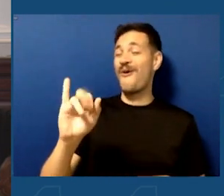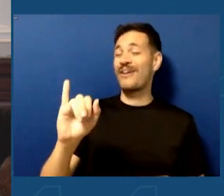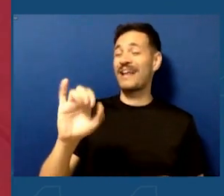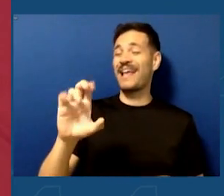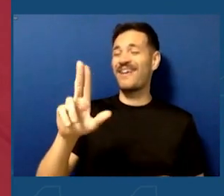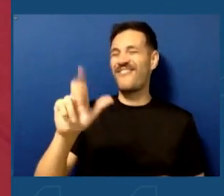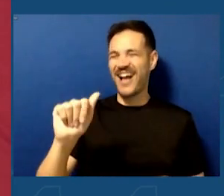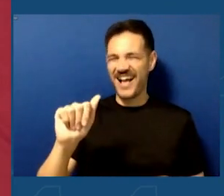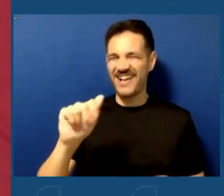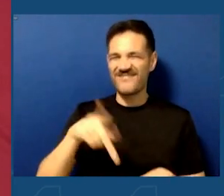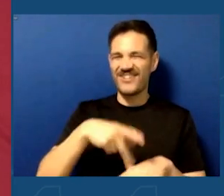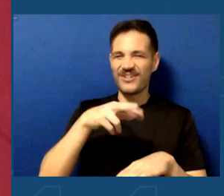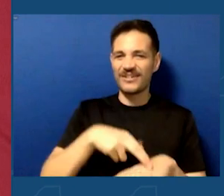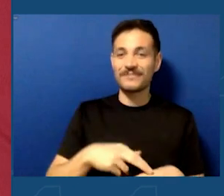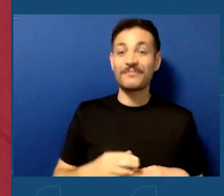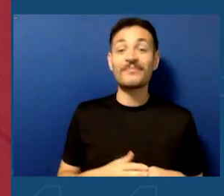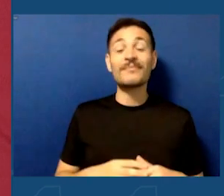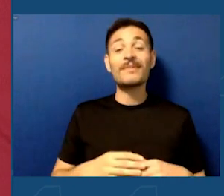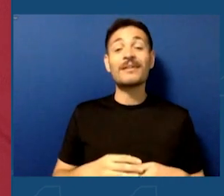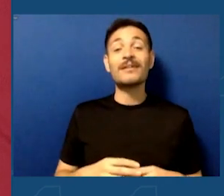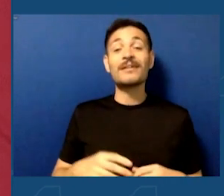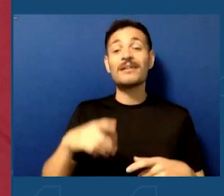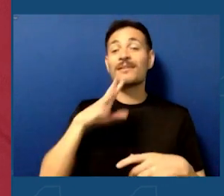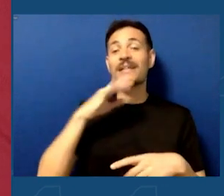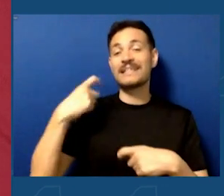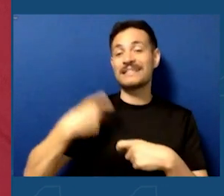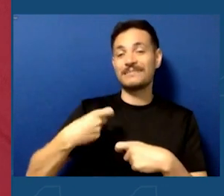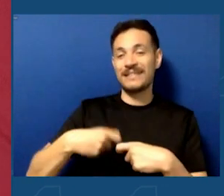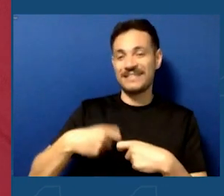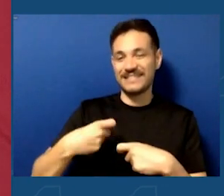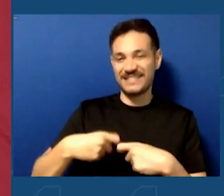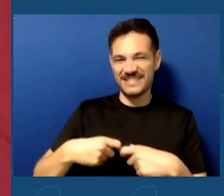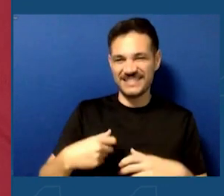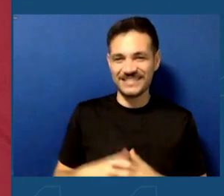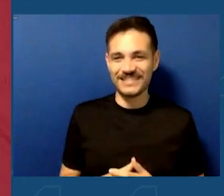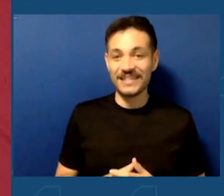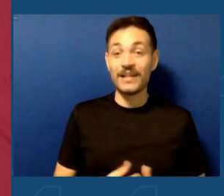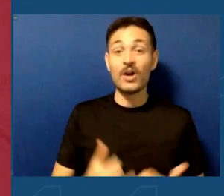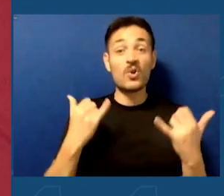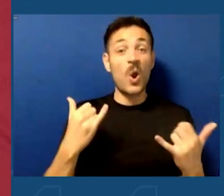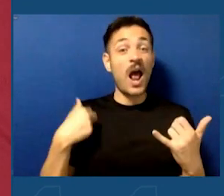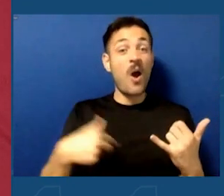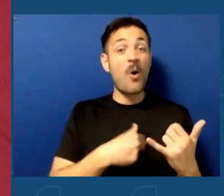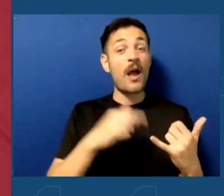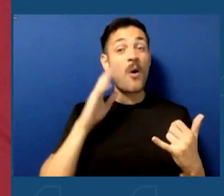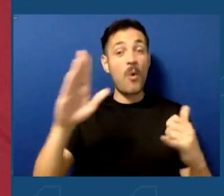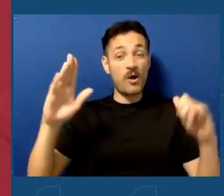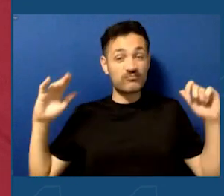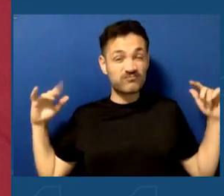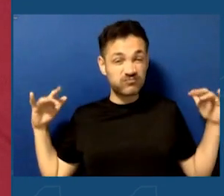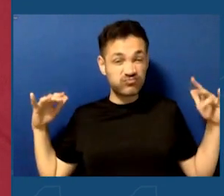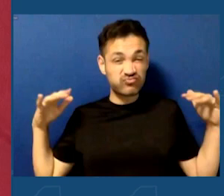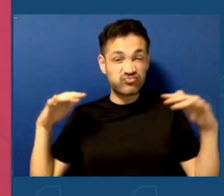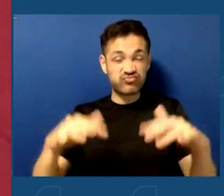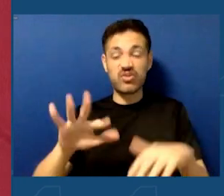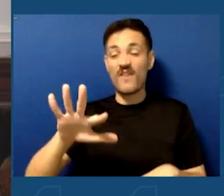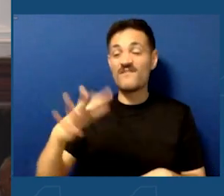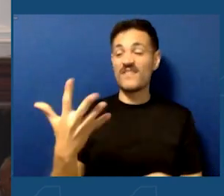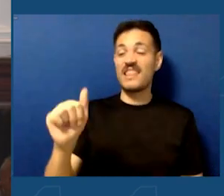Hoy vamos a ropar la Quinta Avenida con la bandera puertorriqueña. This